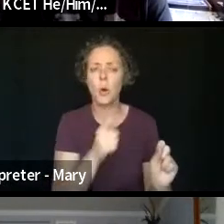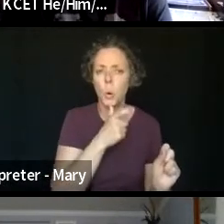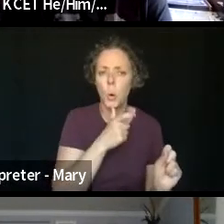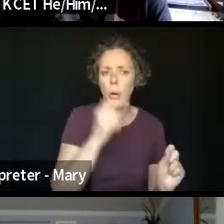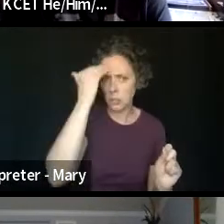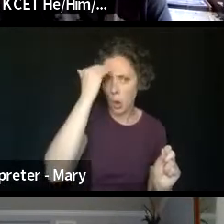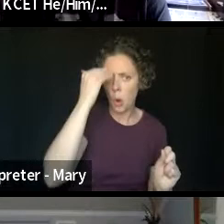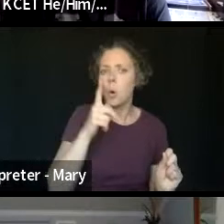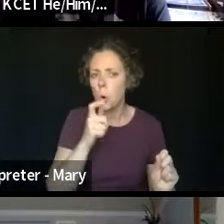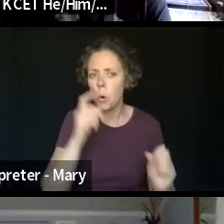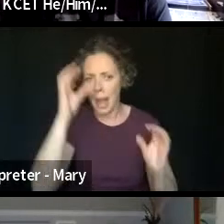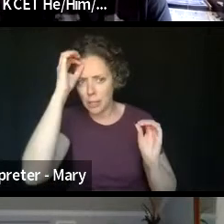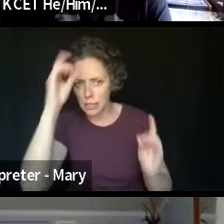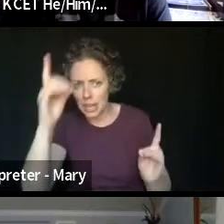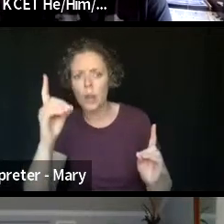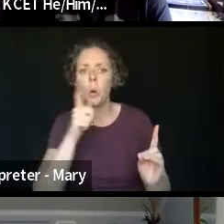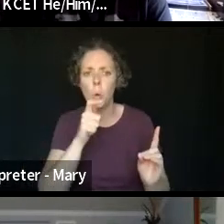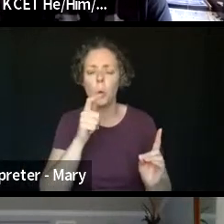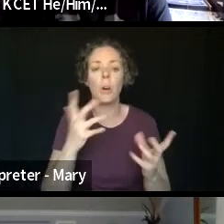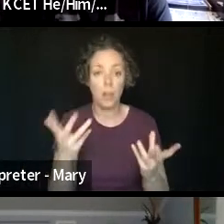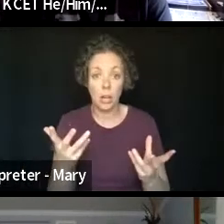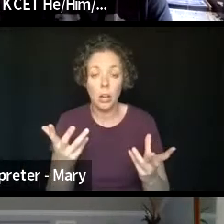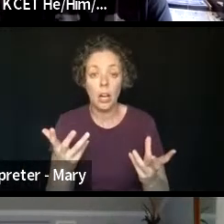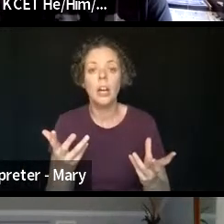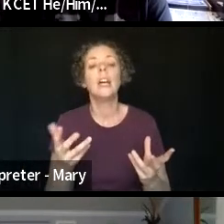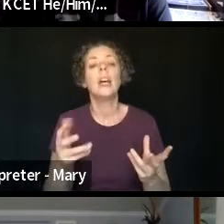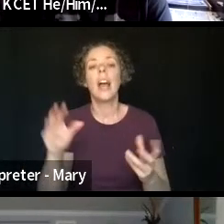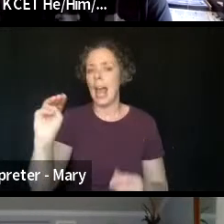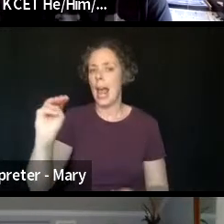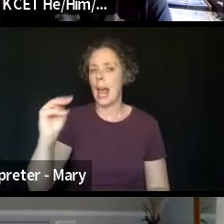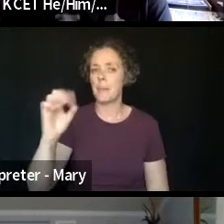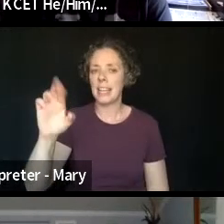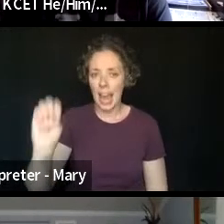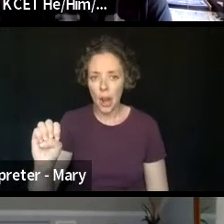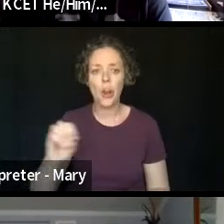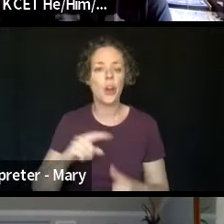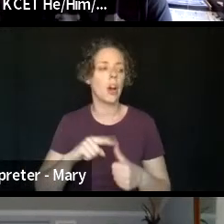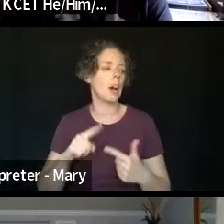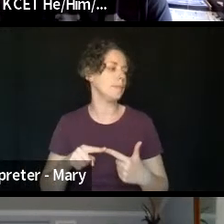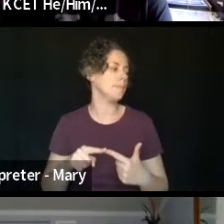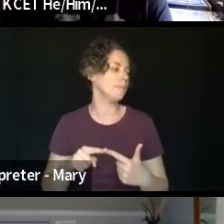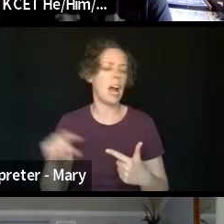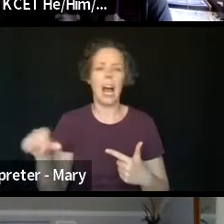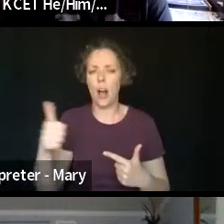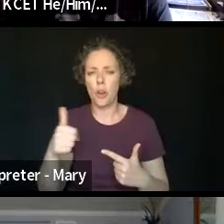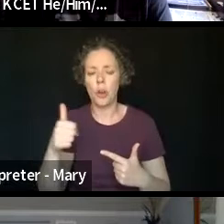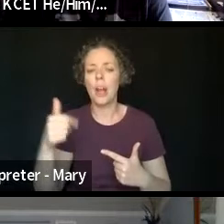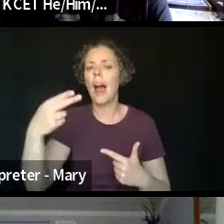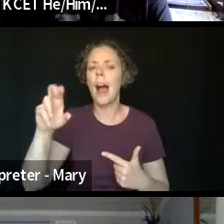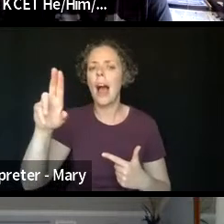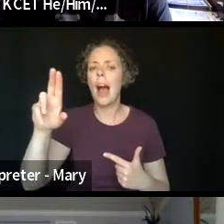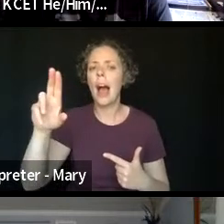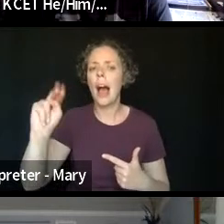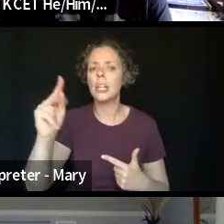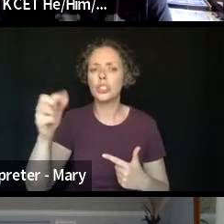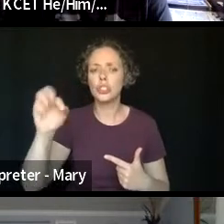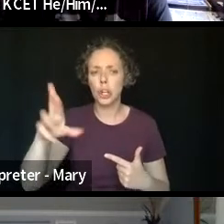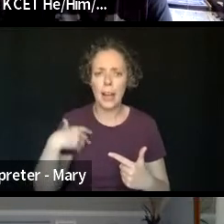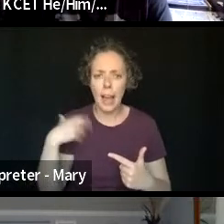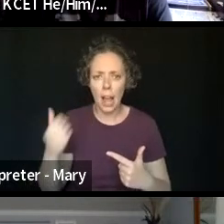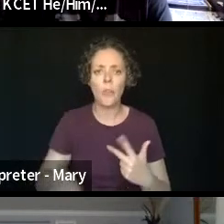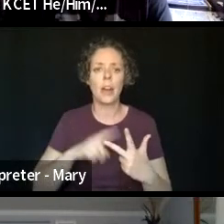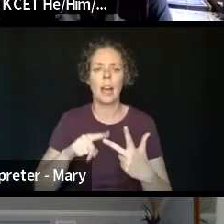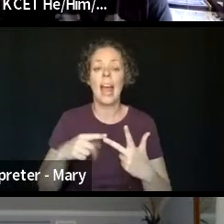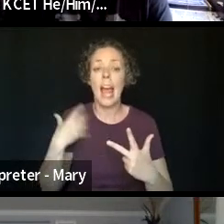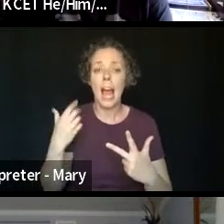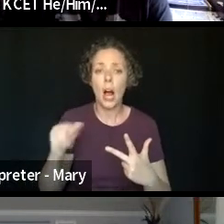that are, and they mentioned MCare Health, and they mentioned other places now, Hunter Health and Health Corps